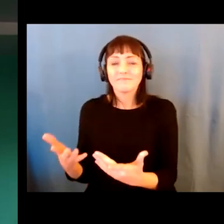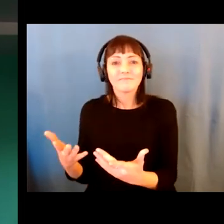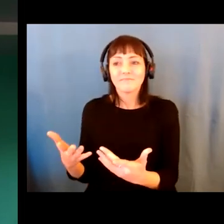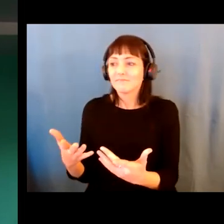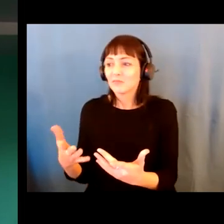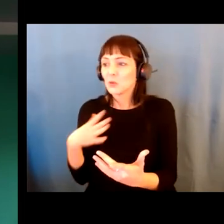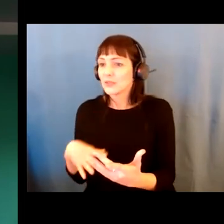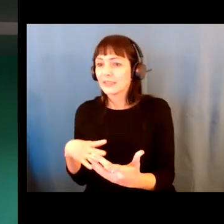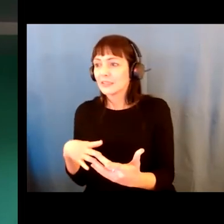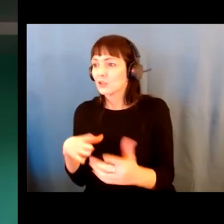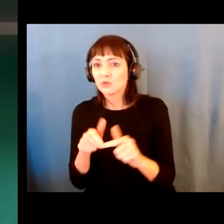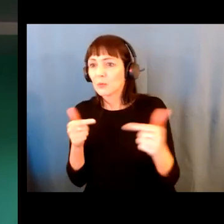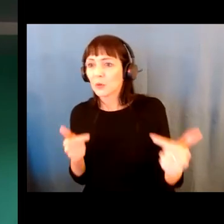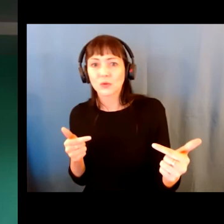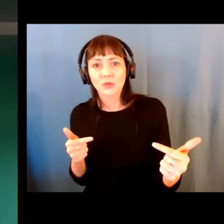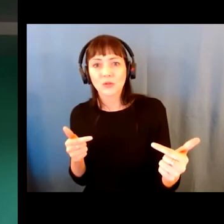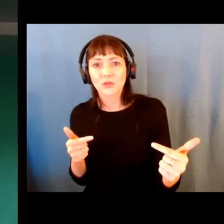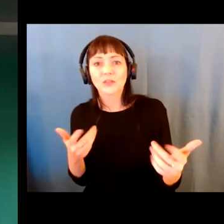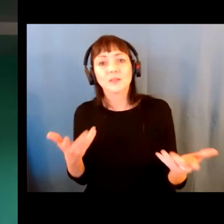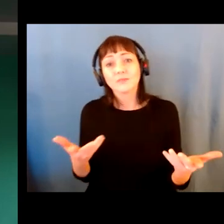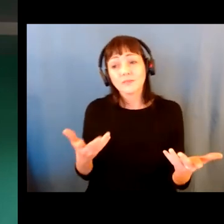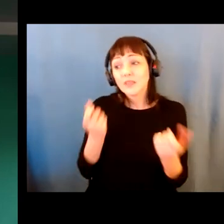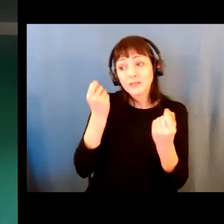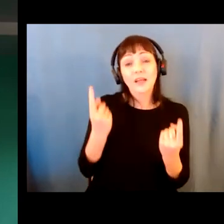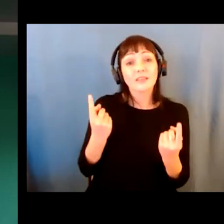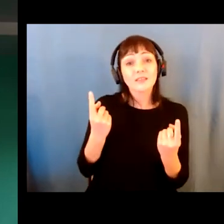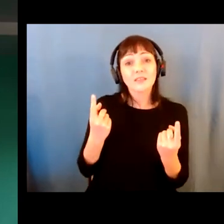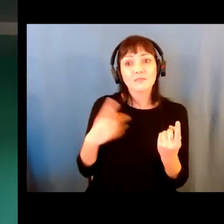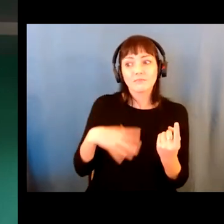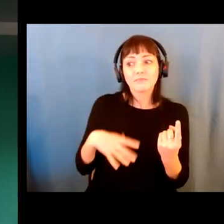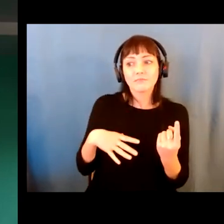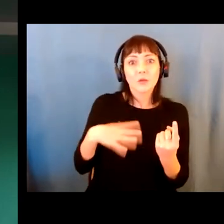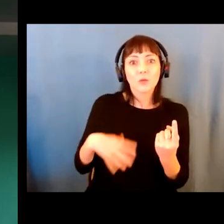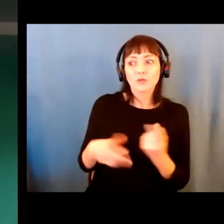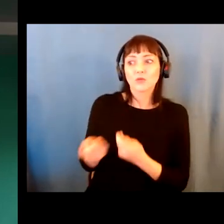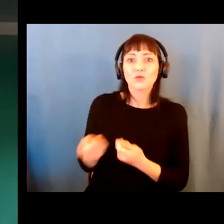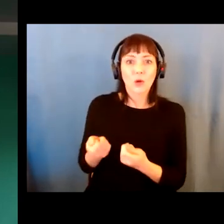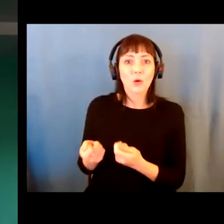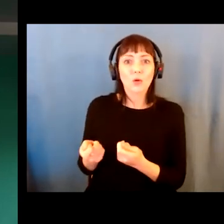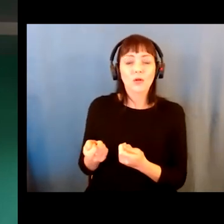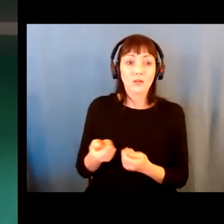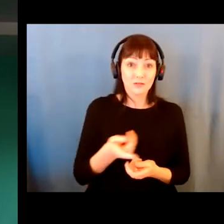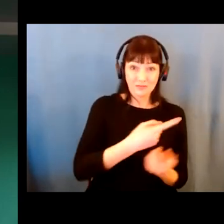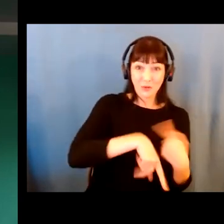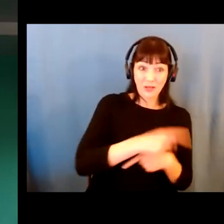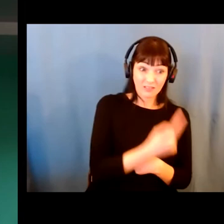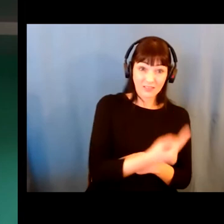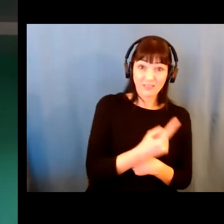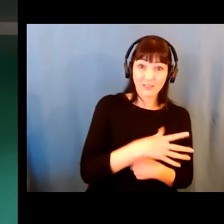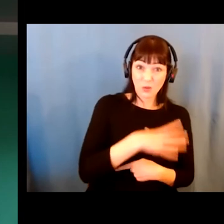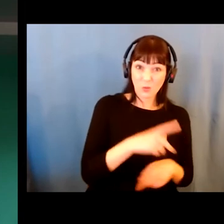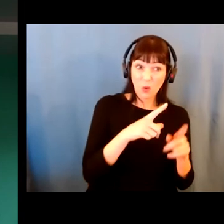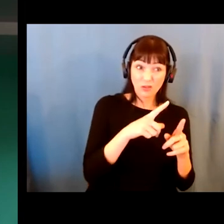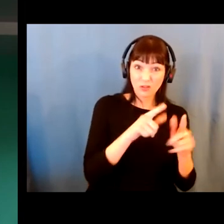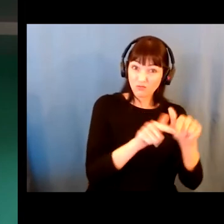who you know, and it's up to them. Again, they're exerting their agency. We've been wanting digital meetings for years, you know,